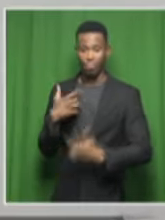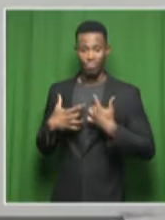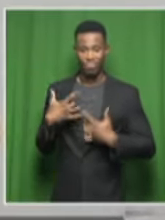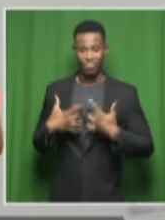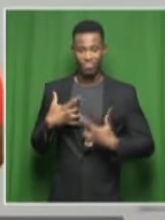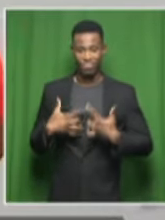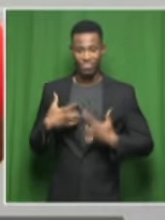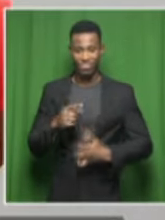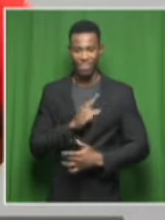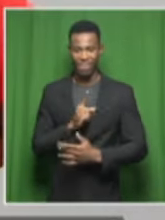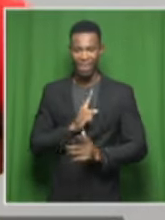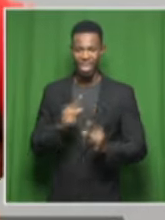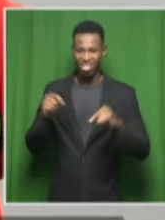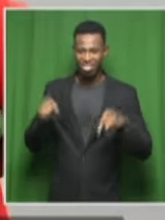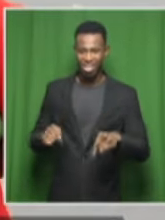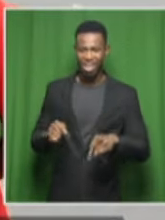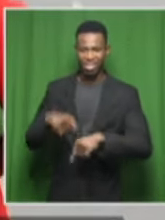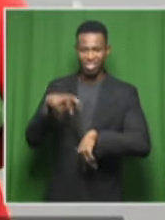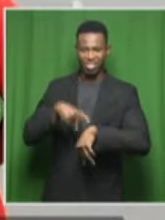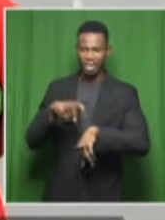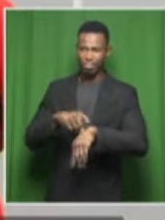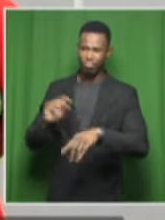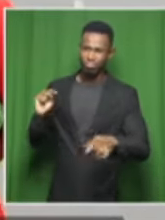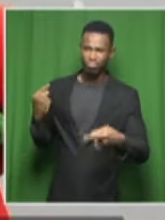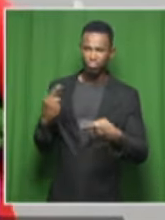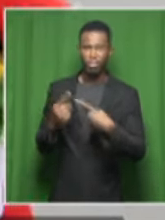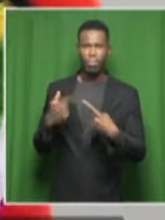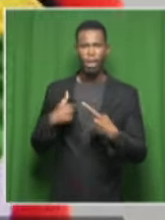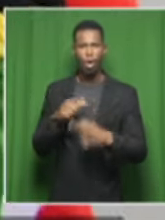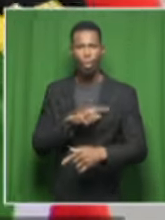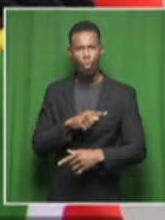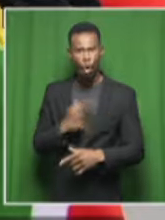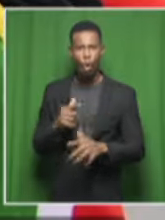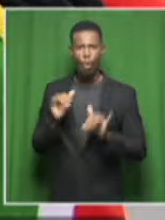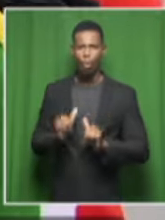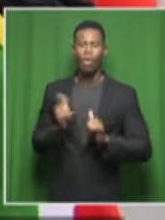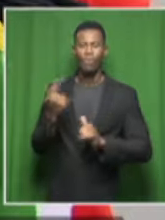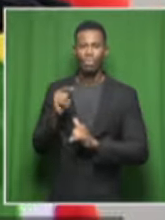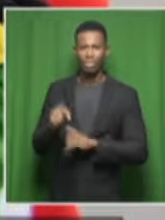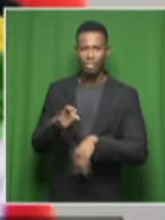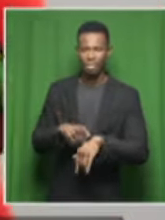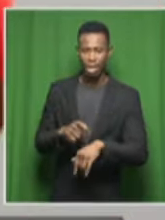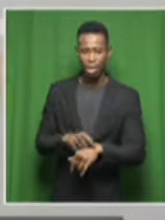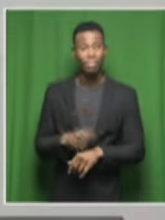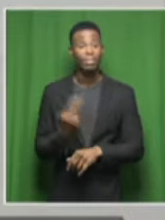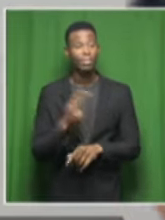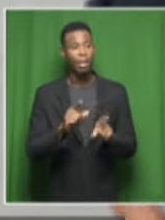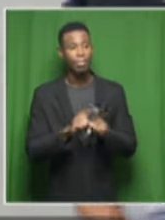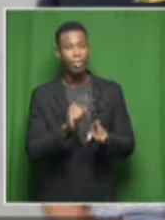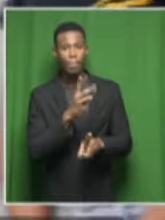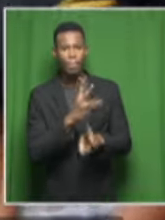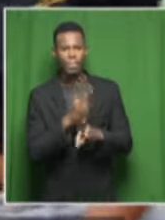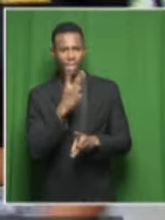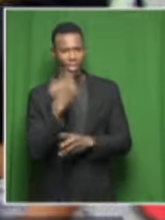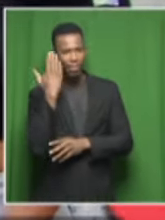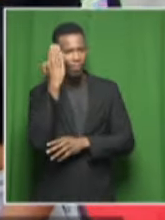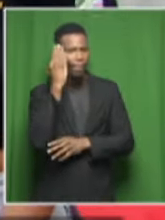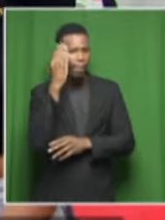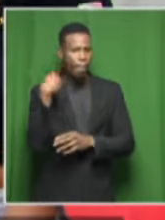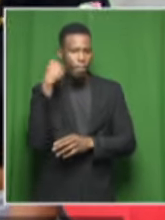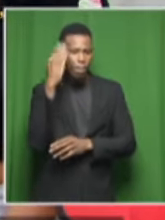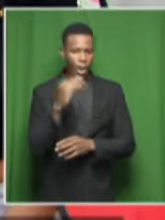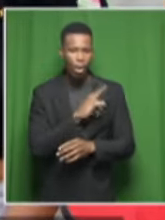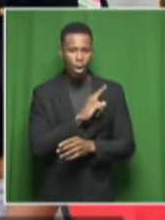I am so excited. This is the moment that I've been long waiting for. And you, Mama, as well, I see your faces painted. How excited are you to see them? You are